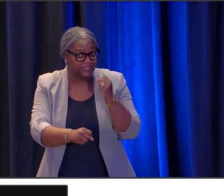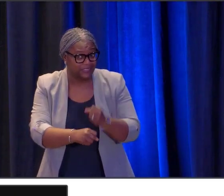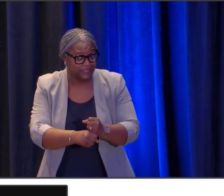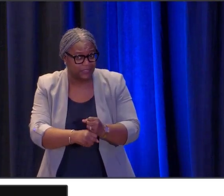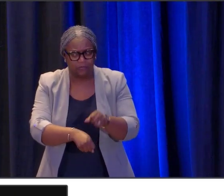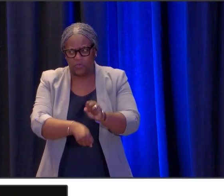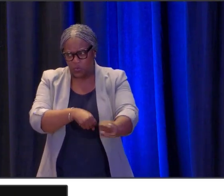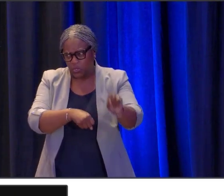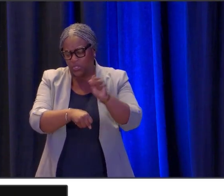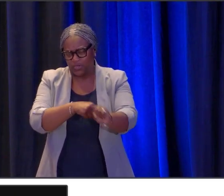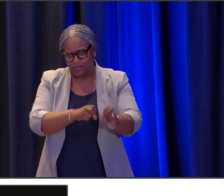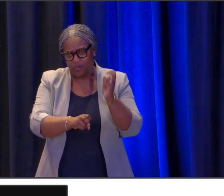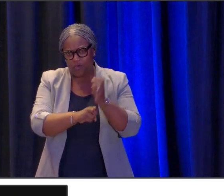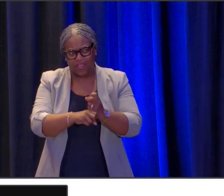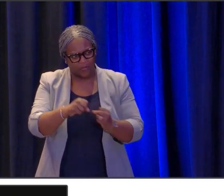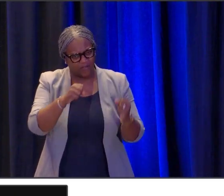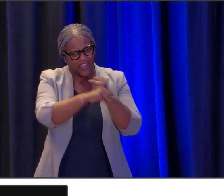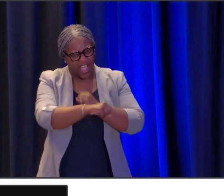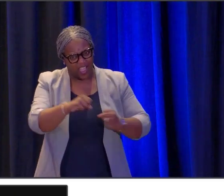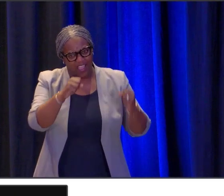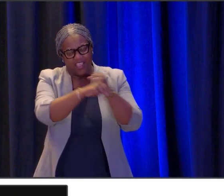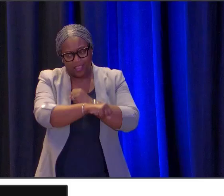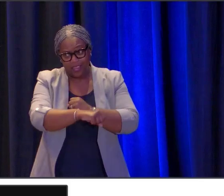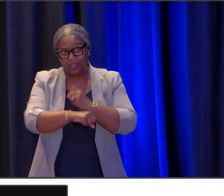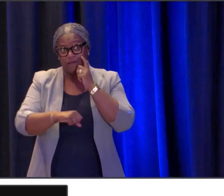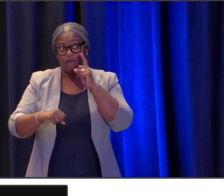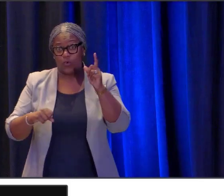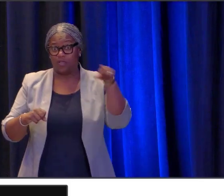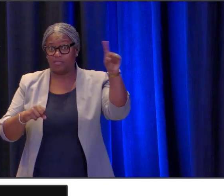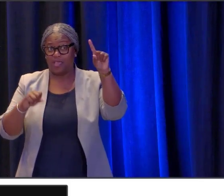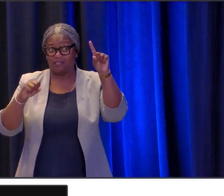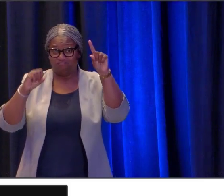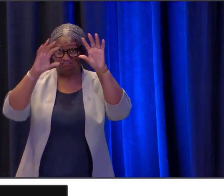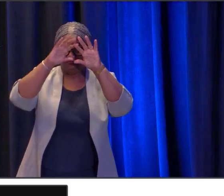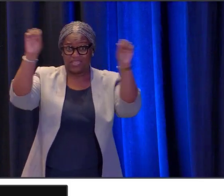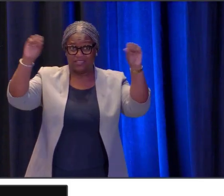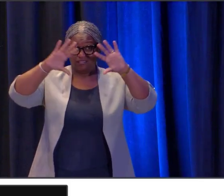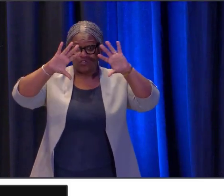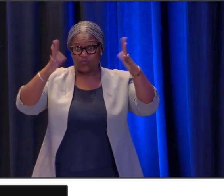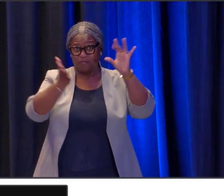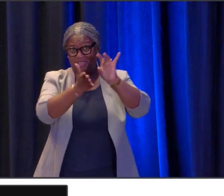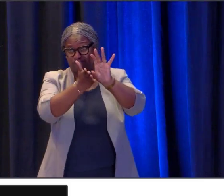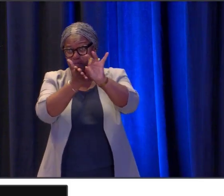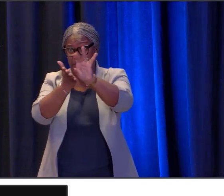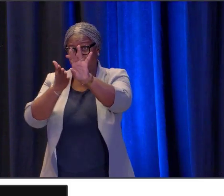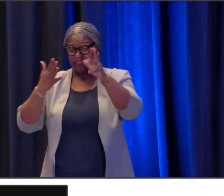how hard we got to fight to get rid of this new administration. All right?